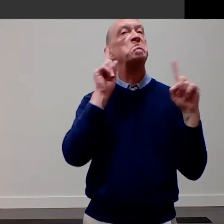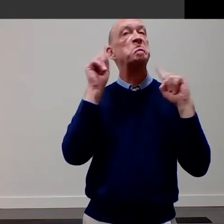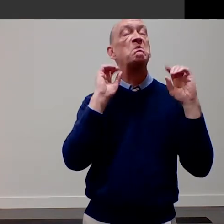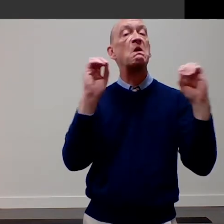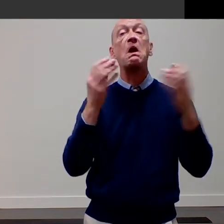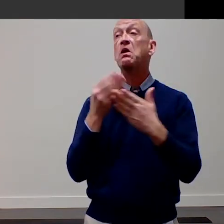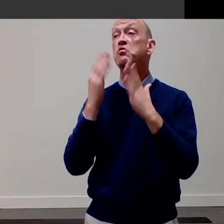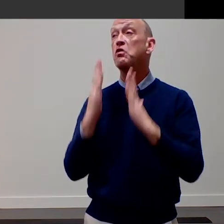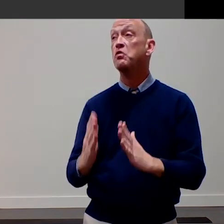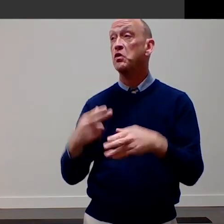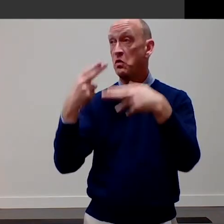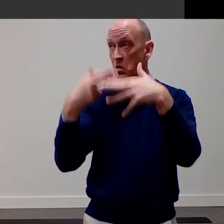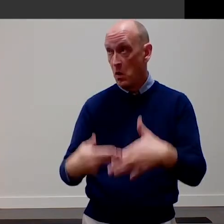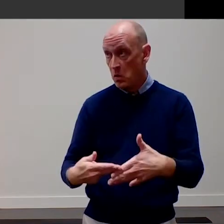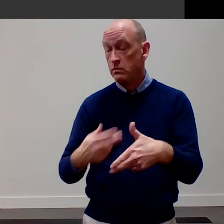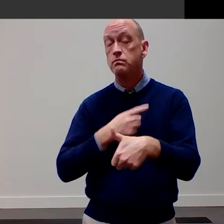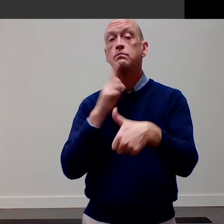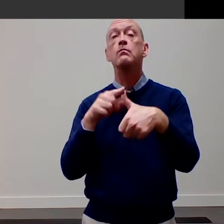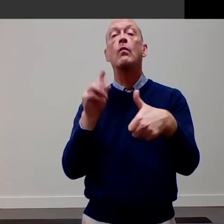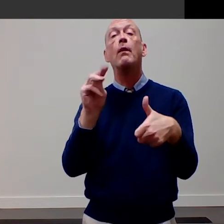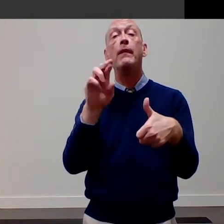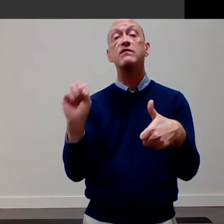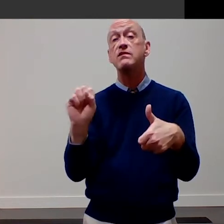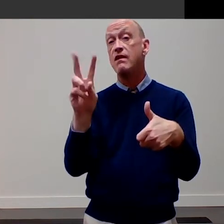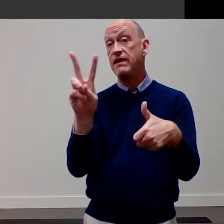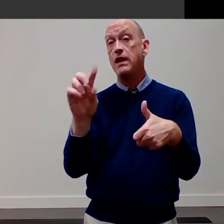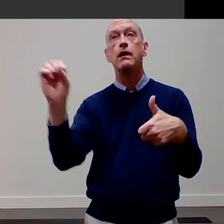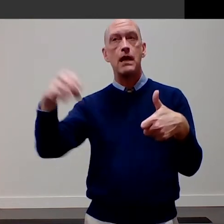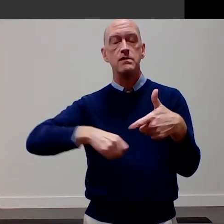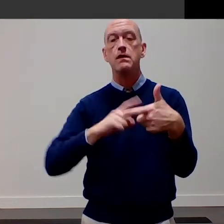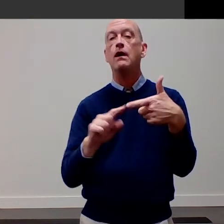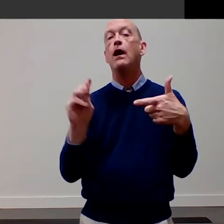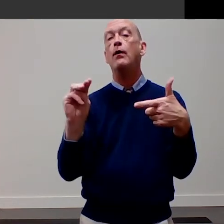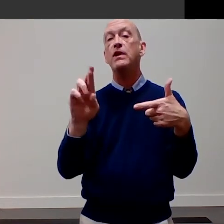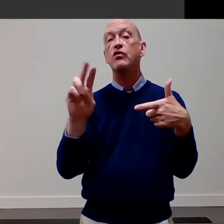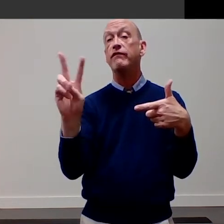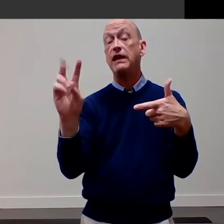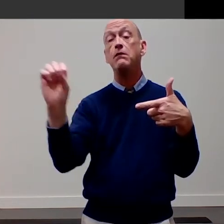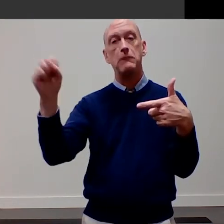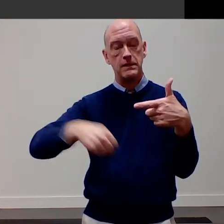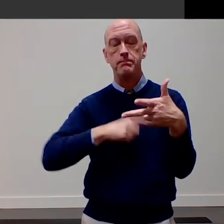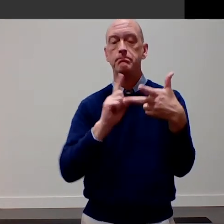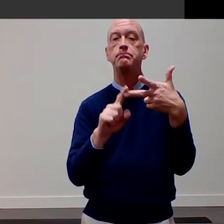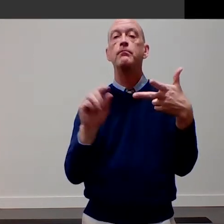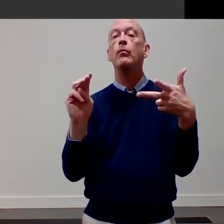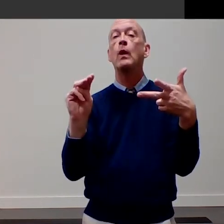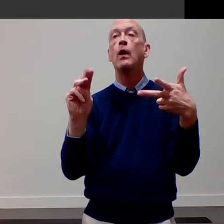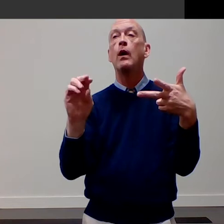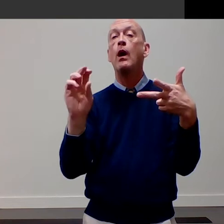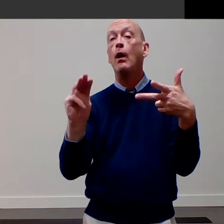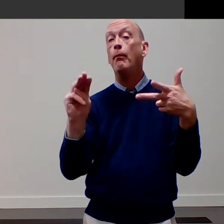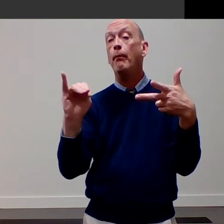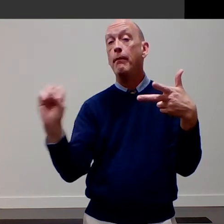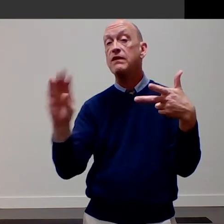Hearing none, Treasurer, you please call the roll. Mrs. Barwig? Yes. Mr. Vasquez? Yes. Ms.